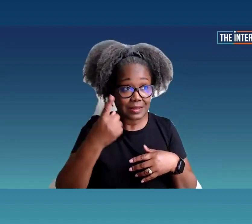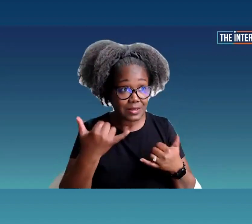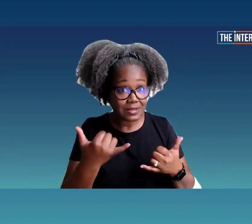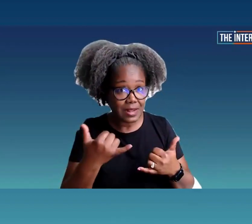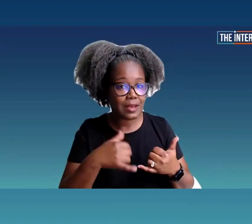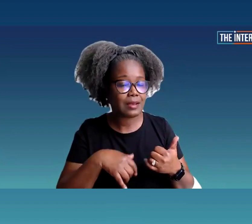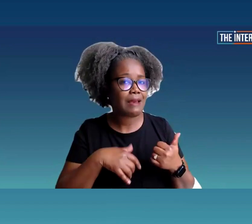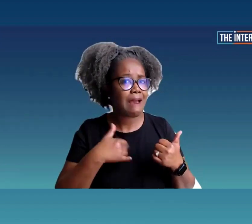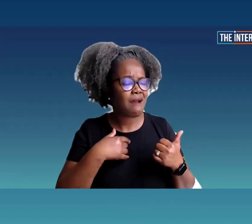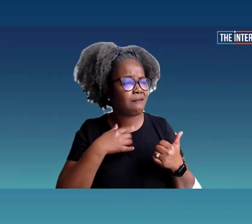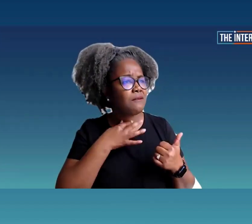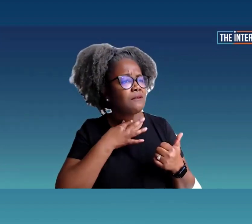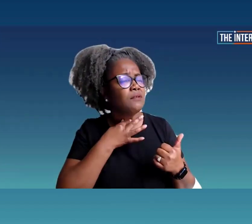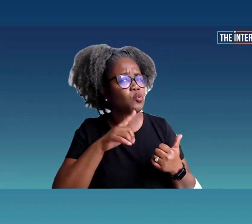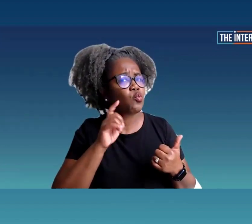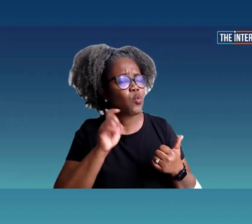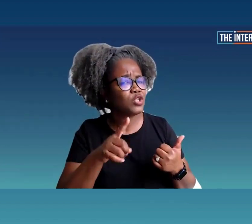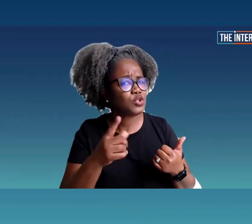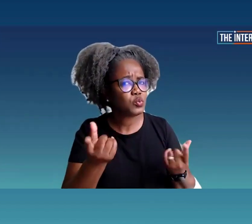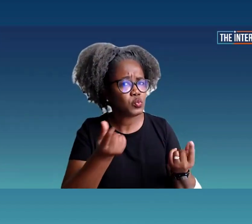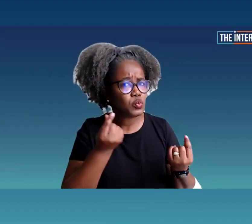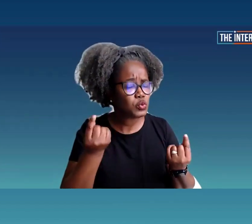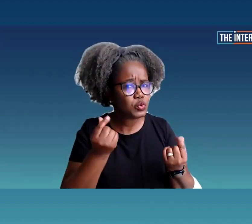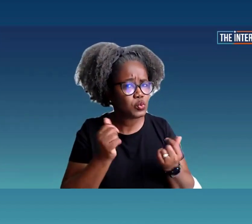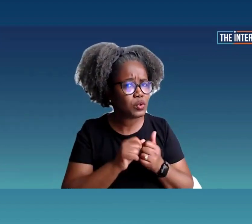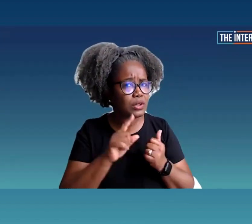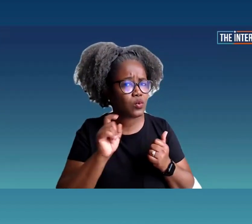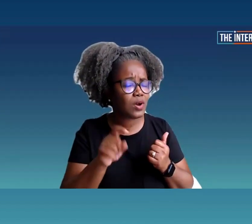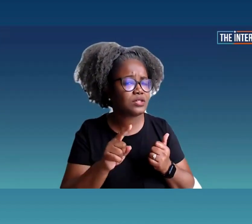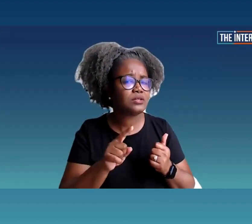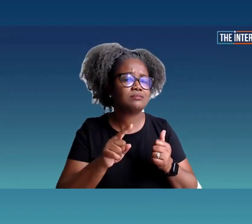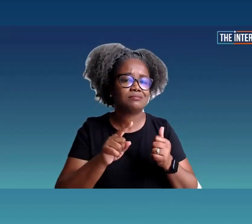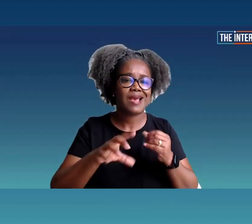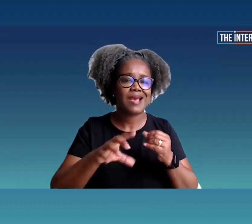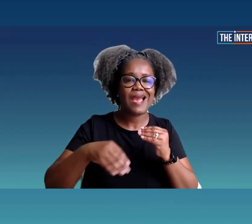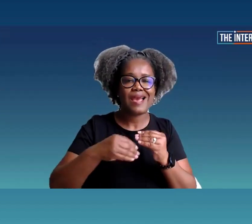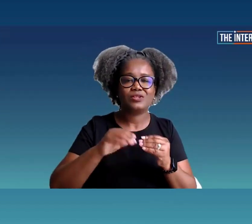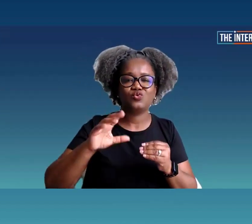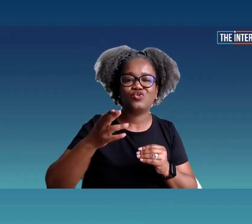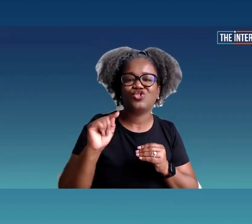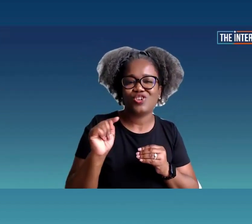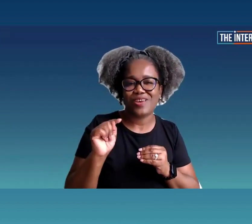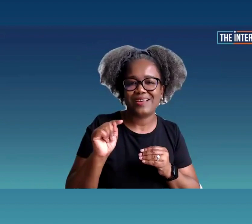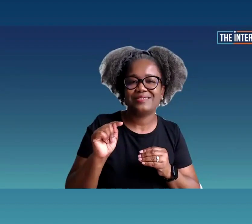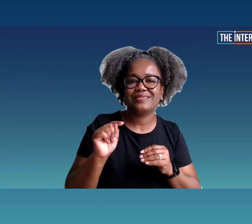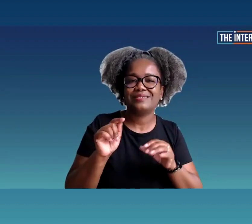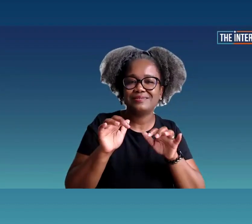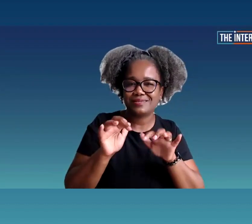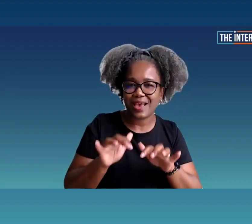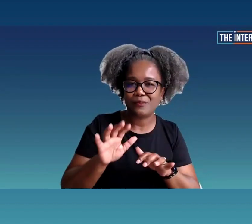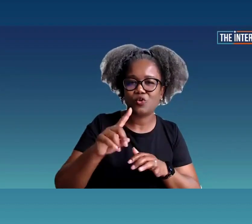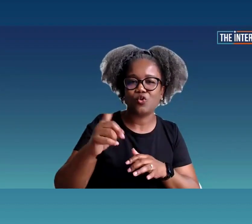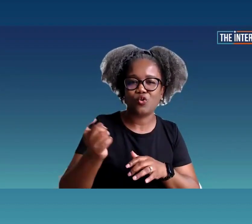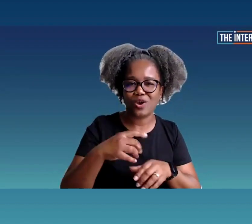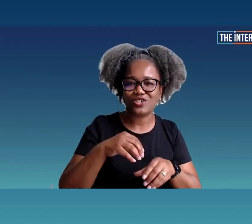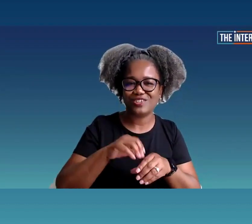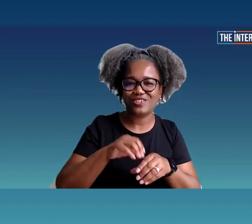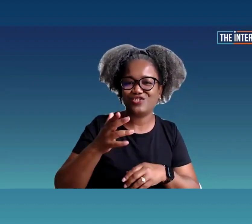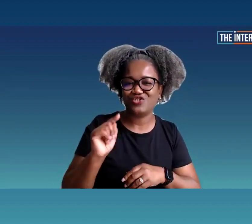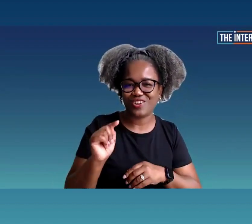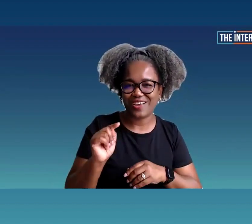those questions into the chat. See, we're going to record a podcast after today's panel. And that